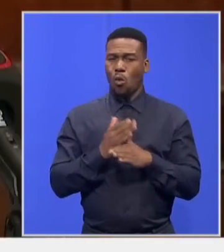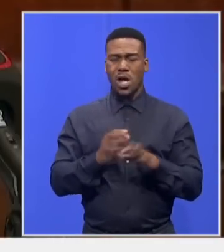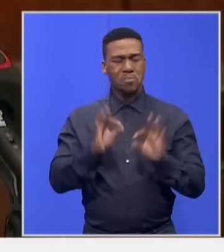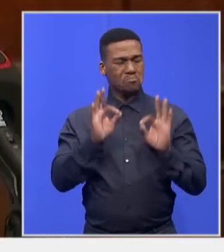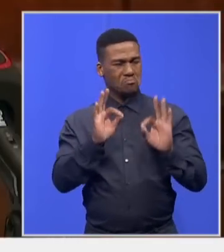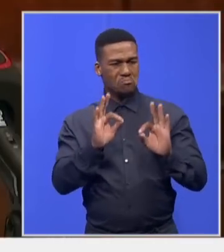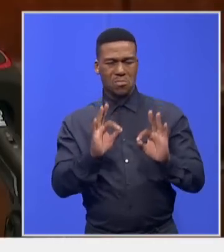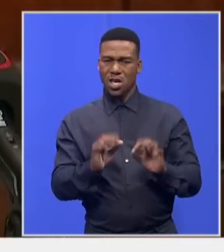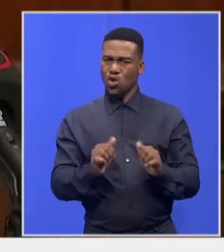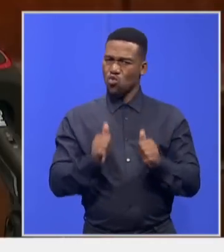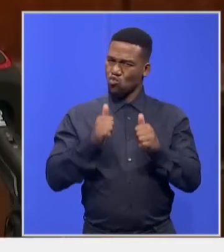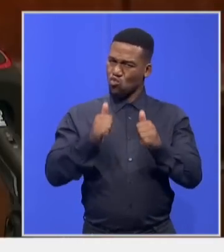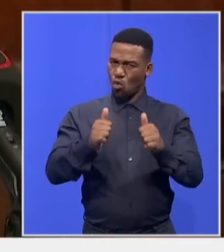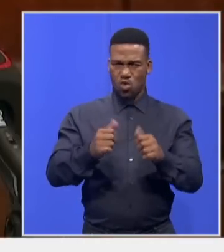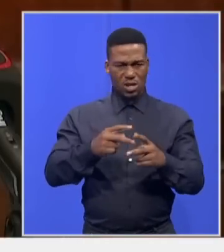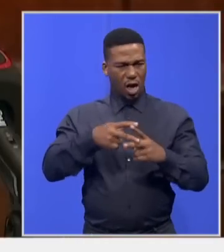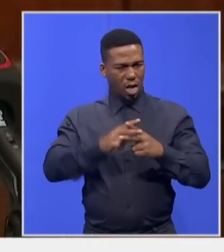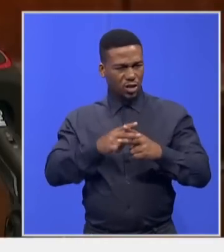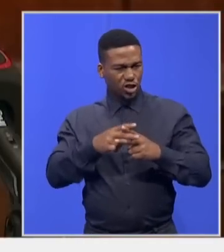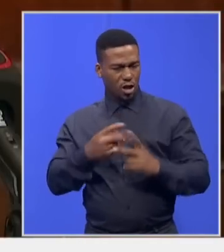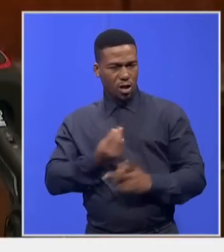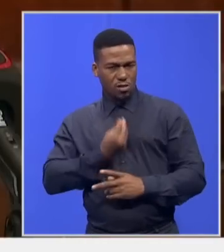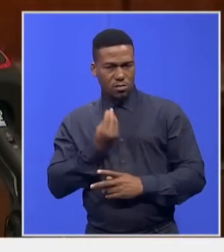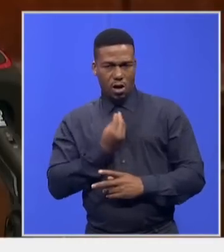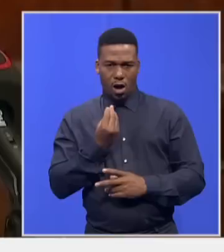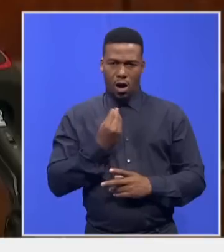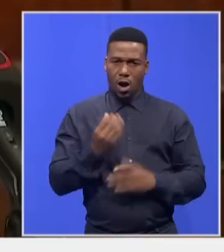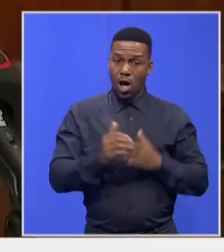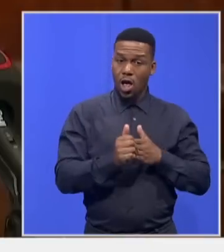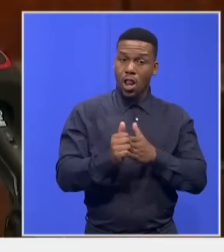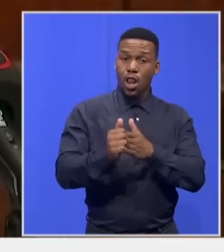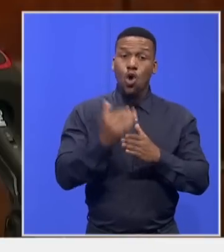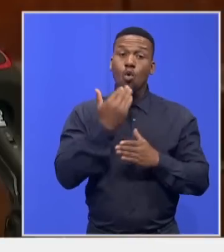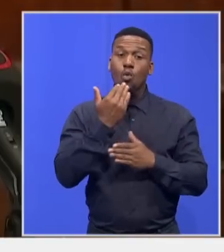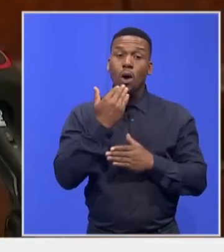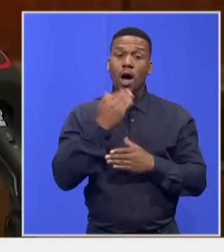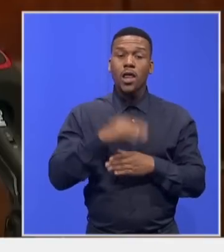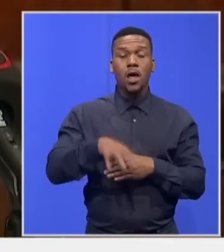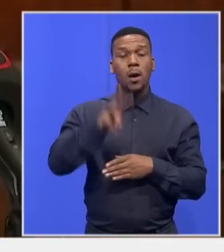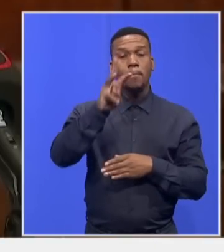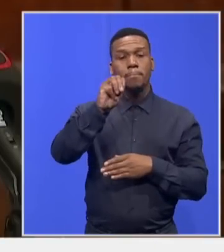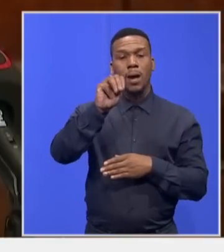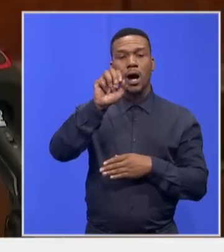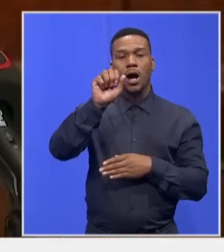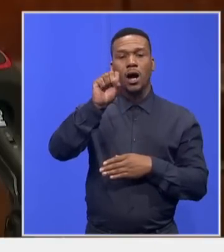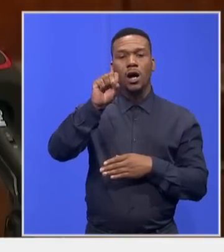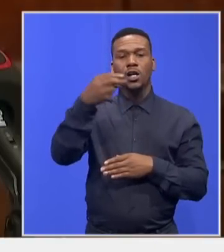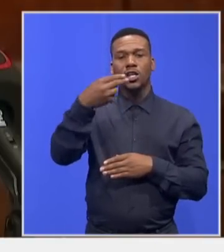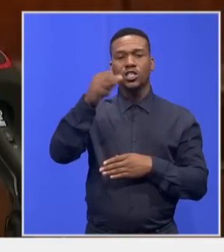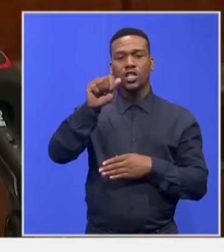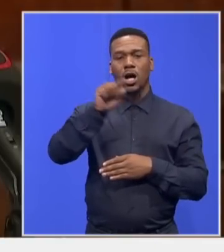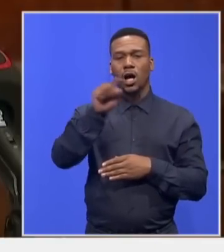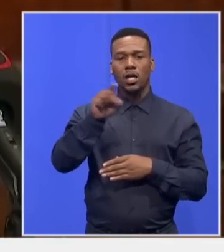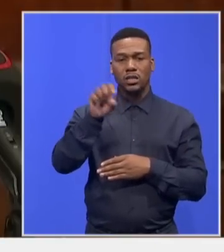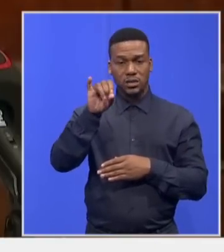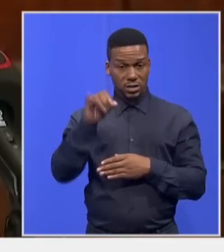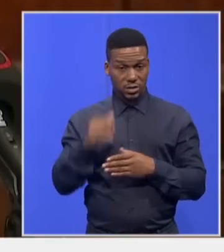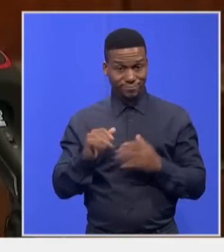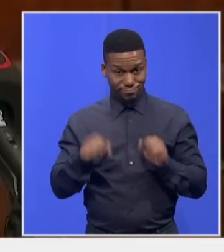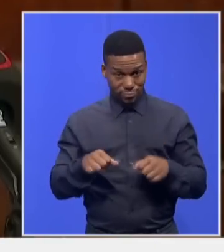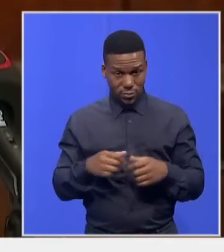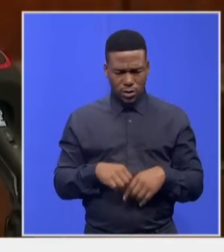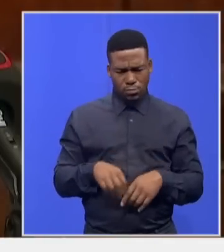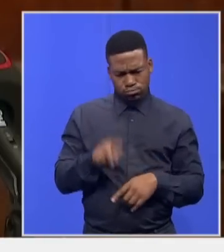and women, young engineers, led by Mr. Bonga Mashazi. They have been able to diagnose the problem.